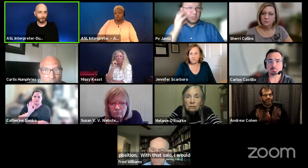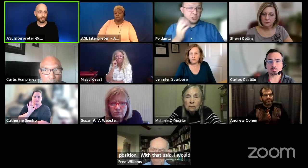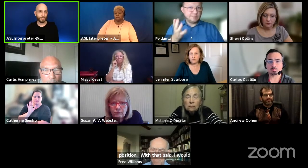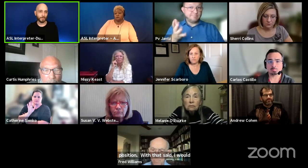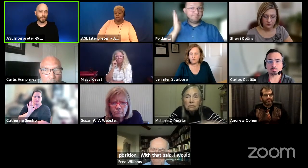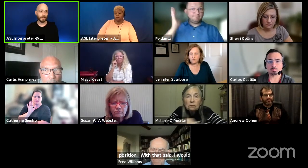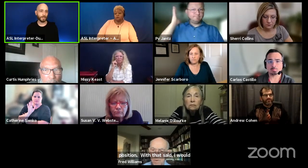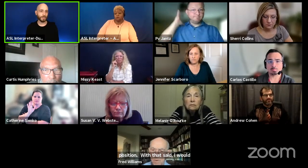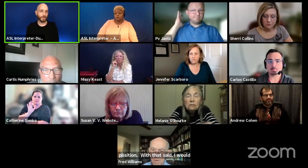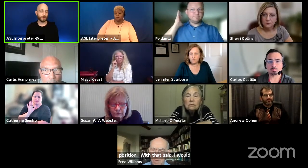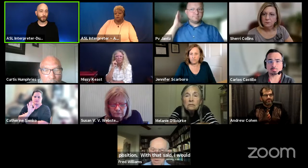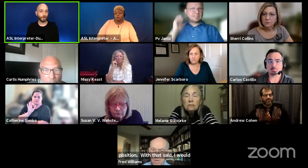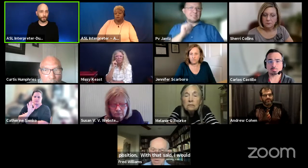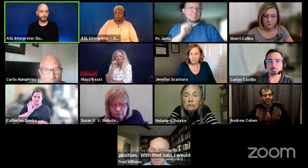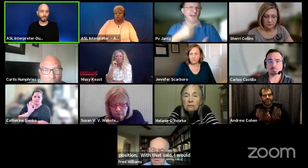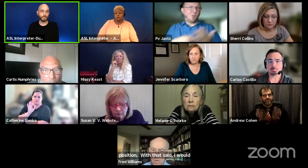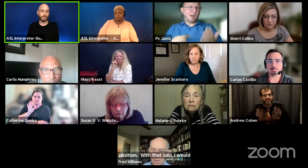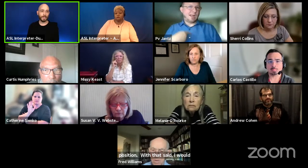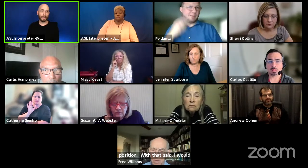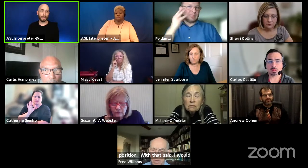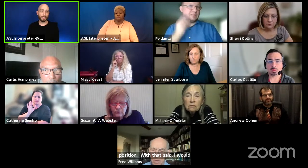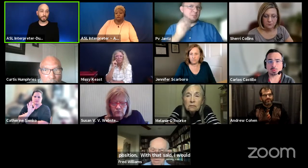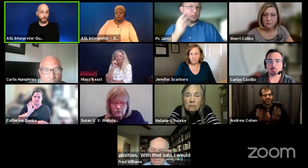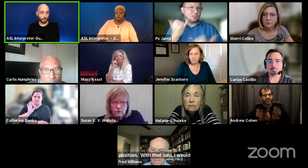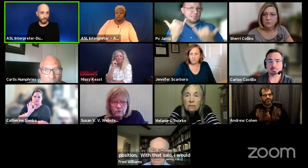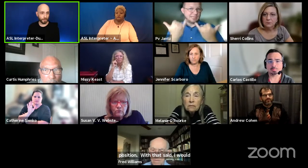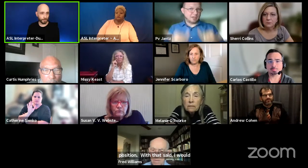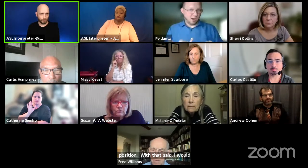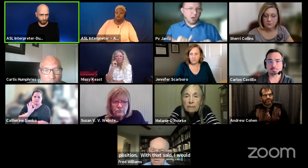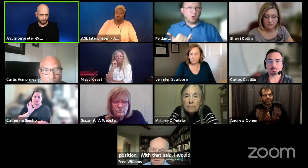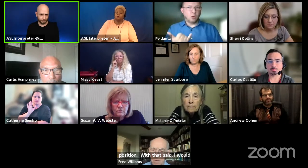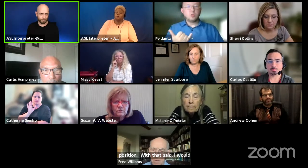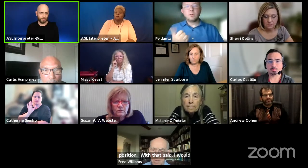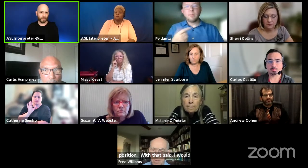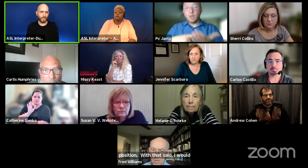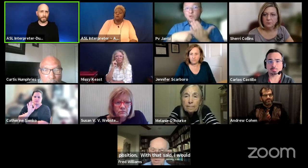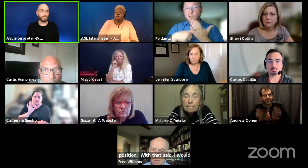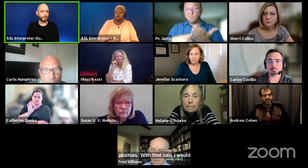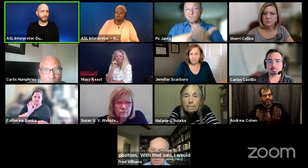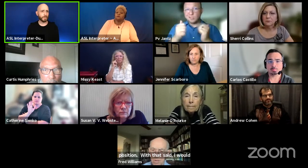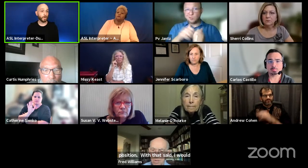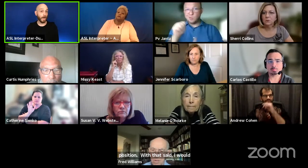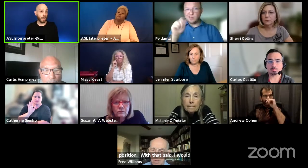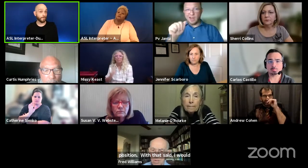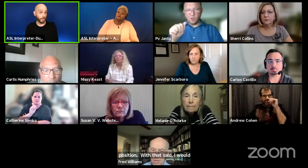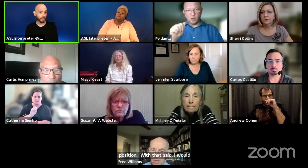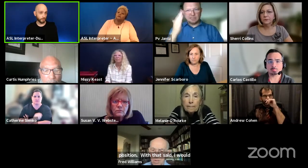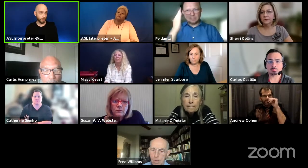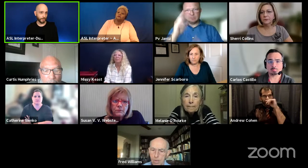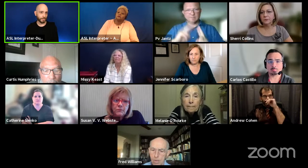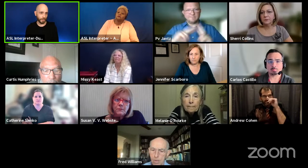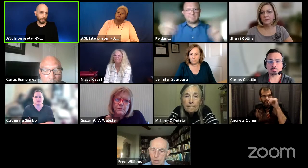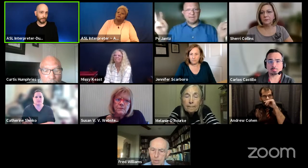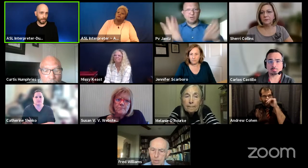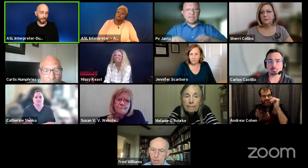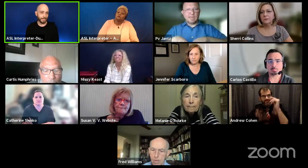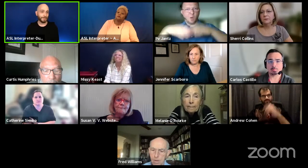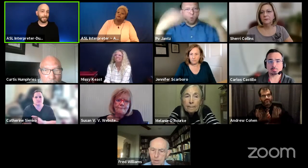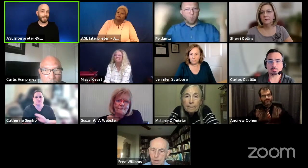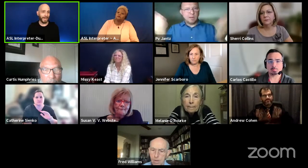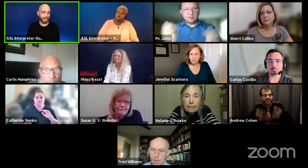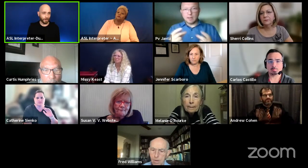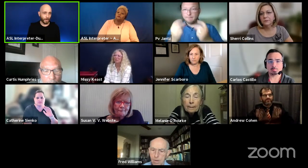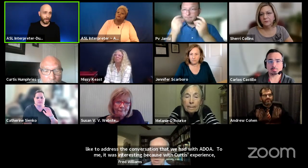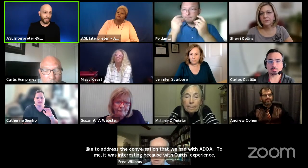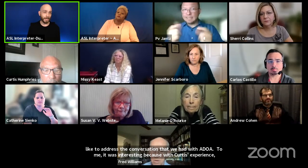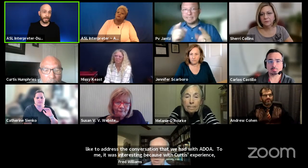was interesting because with Curtis's experience, it's different than what I've been experiencing. Seems